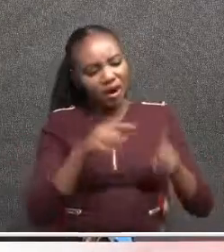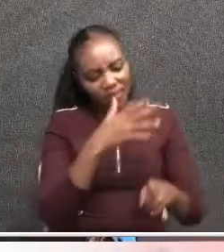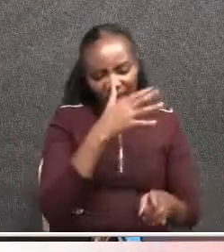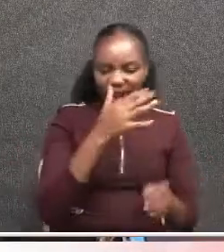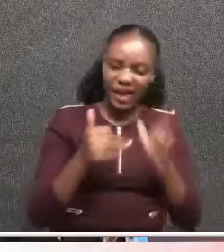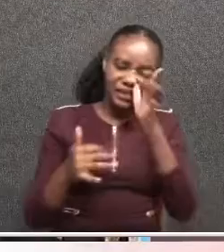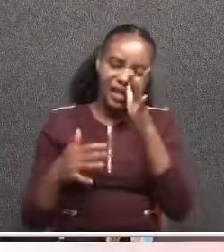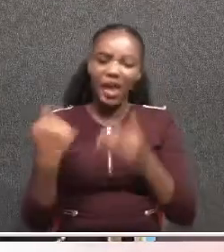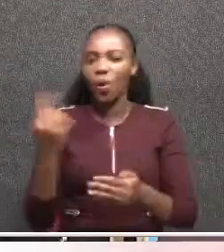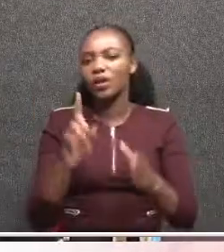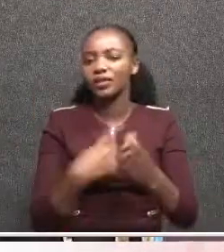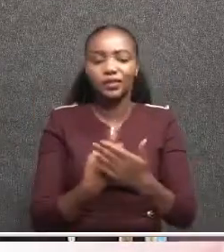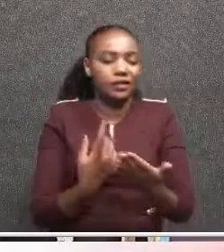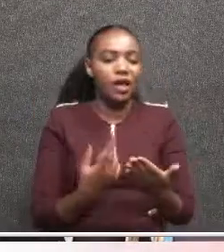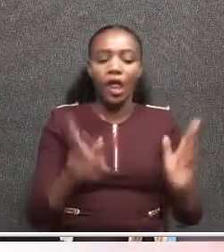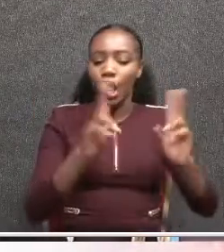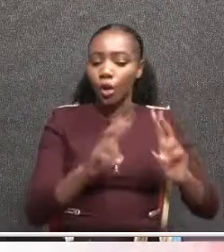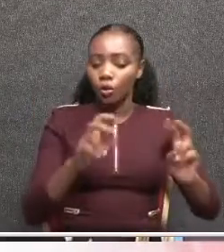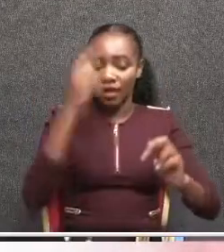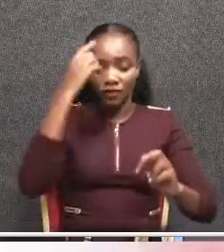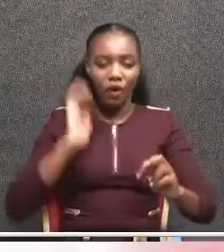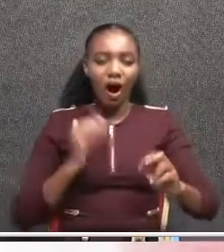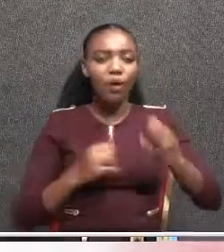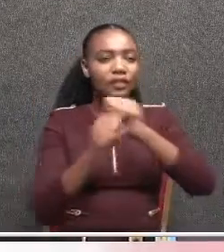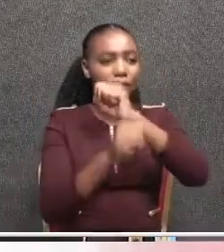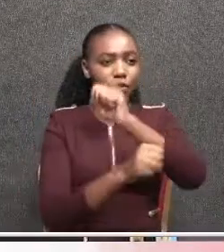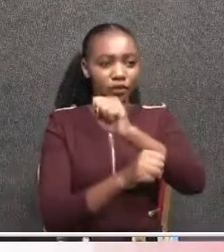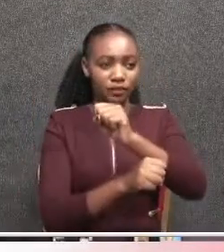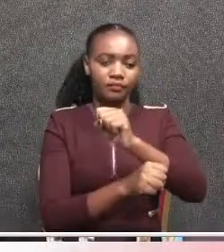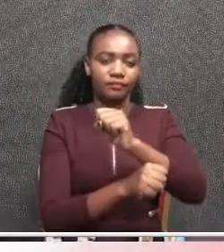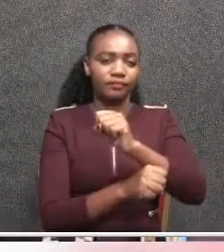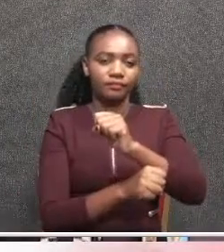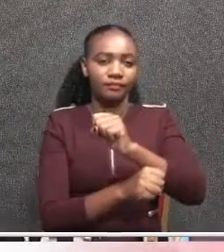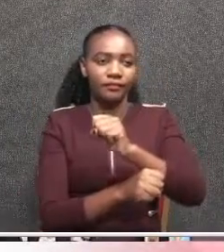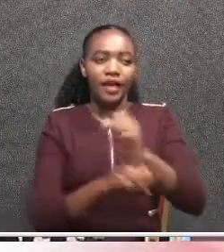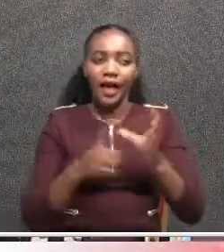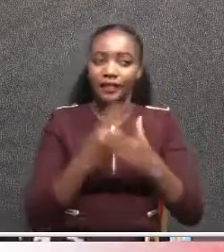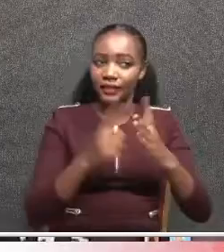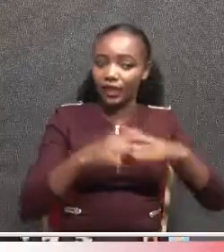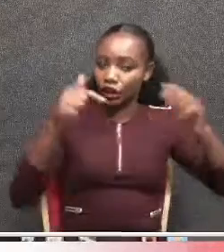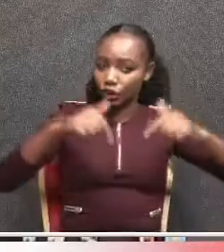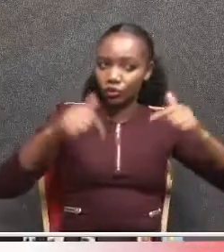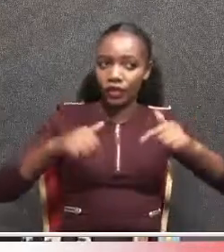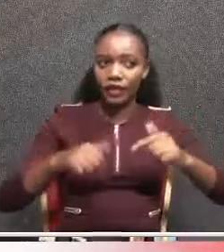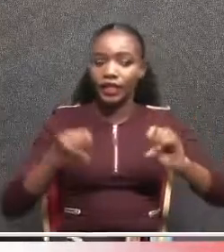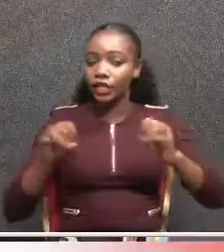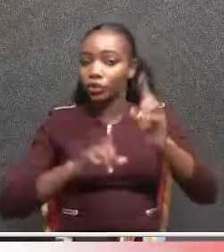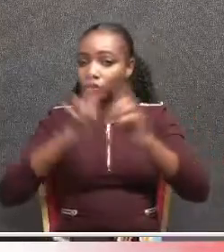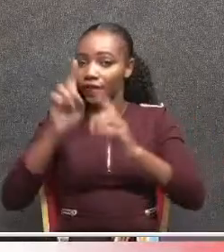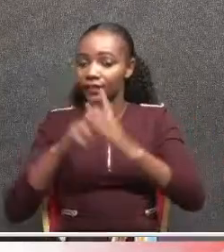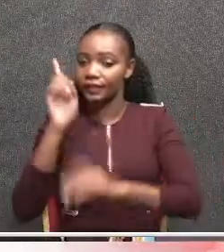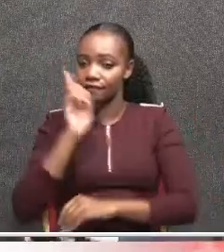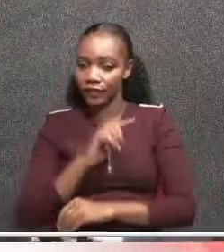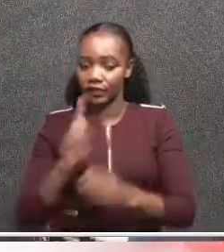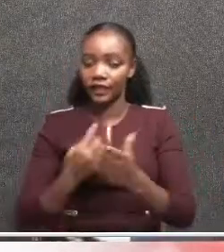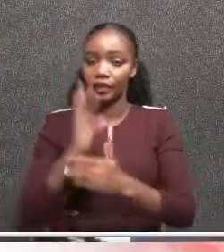and, you know, looking for our support by force. So from today, we have started a new journey and we're going to